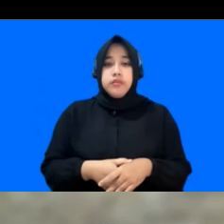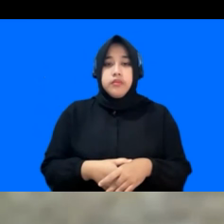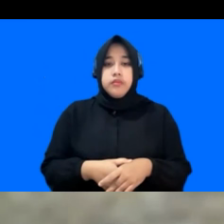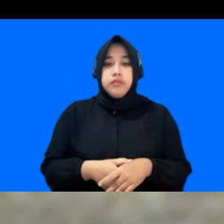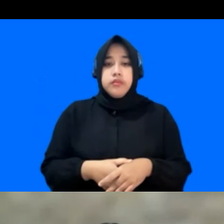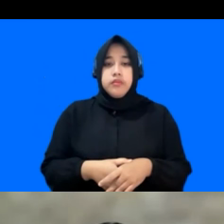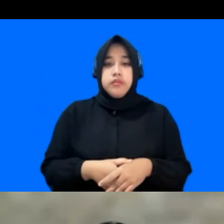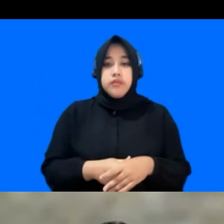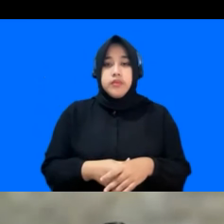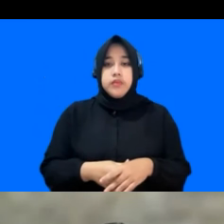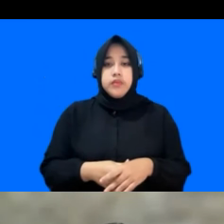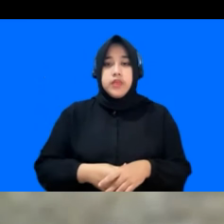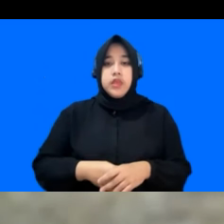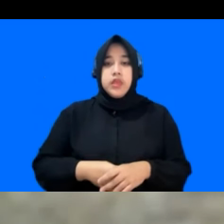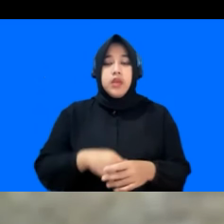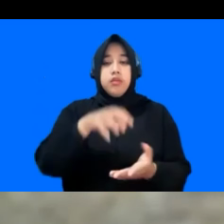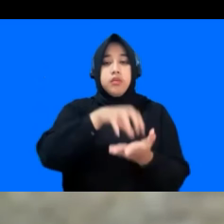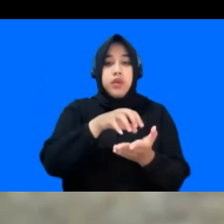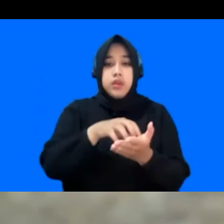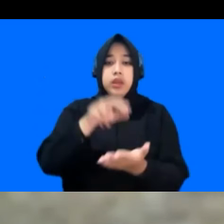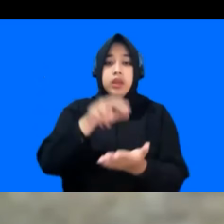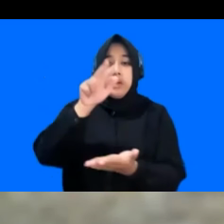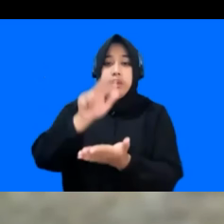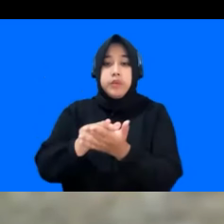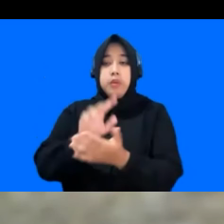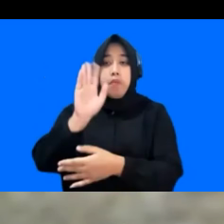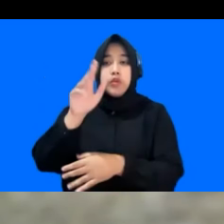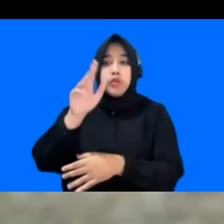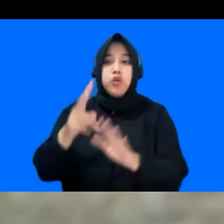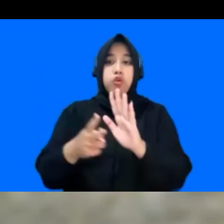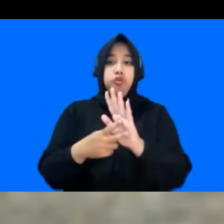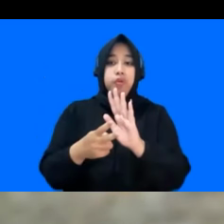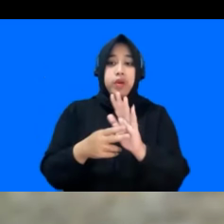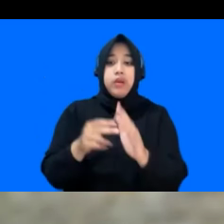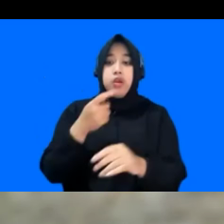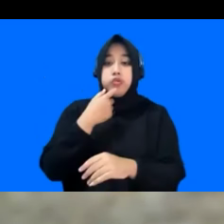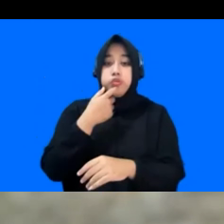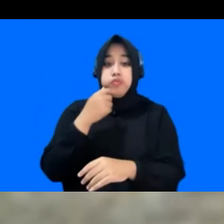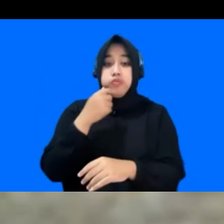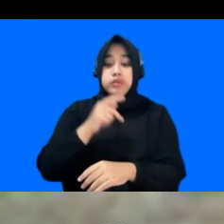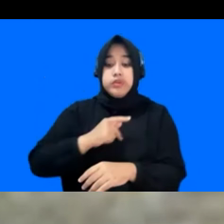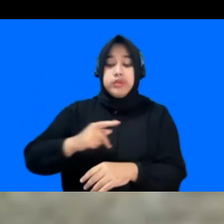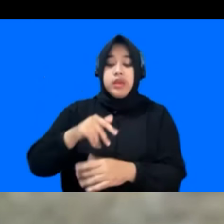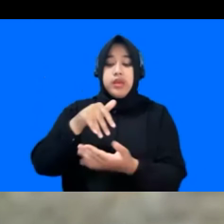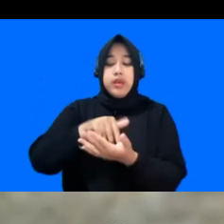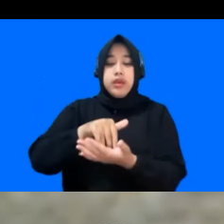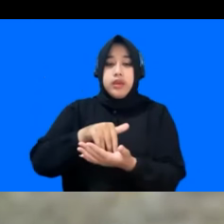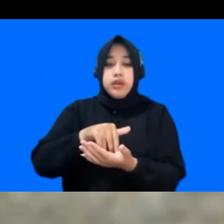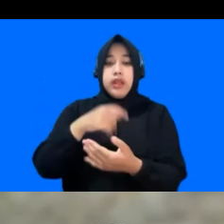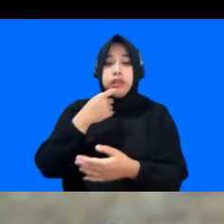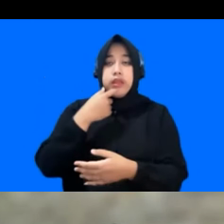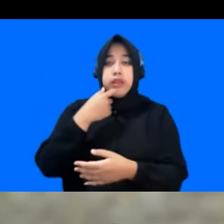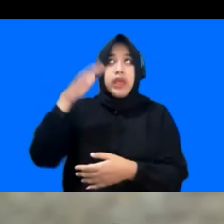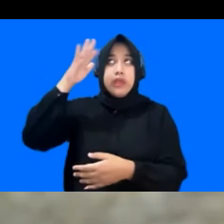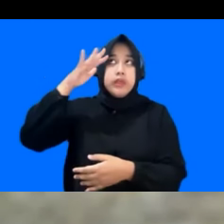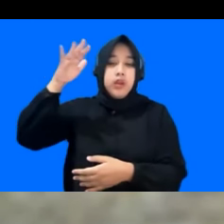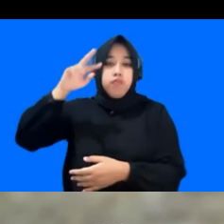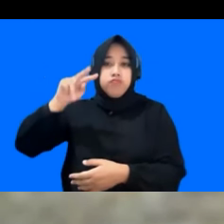So not only we are vulnerable to climate change, But urban tree species are